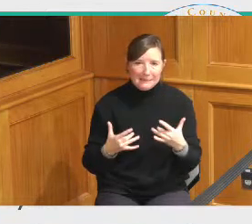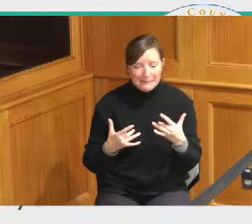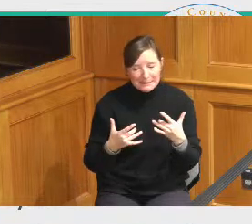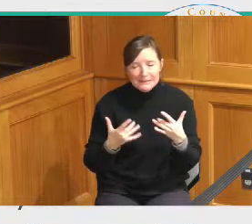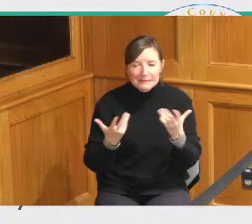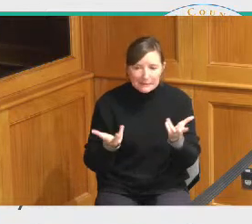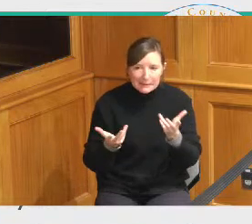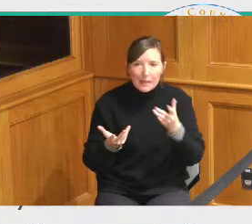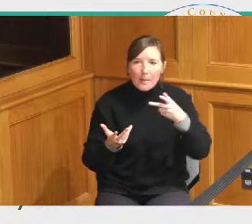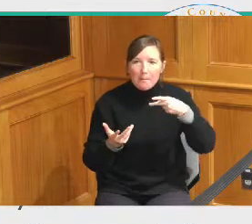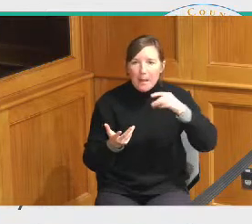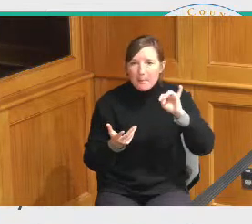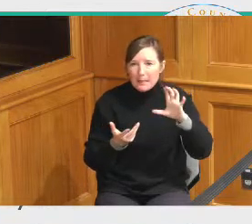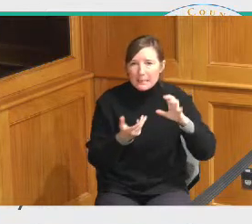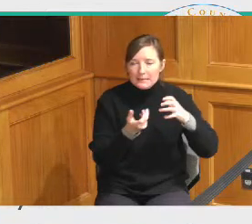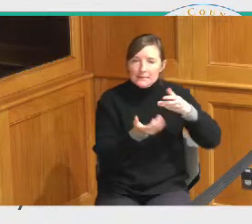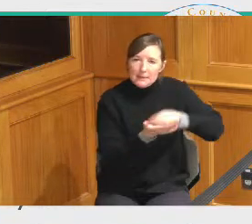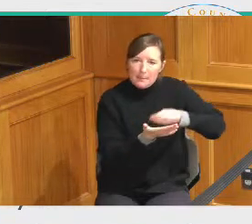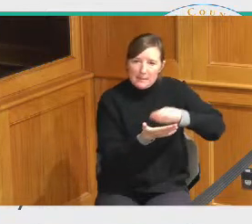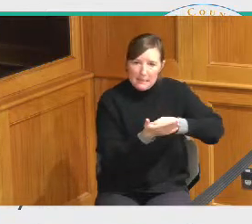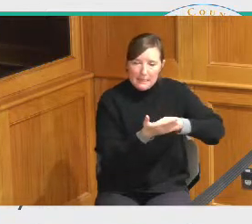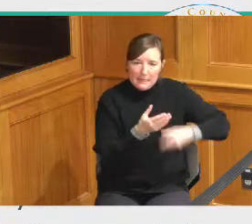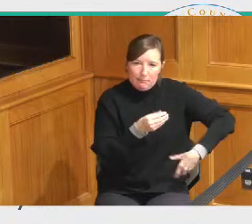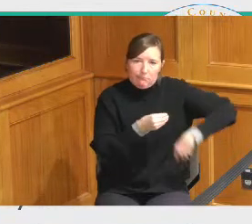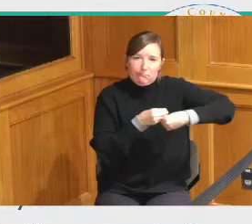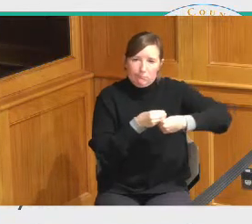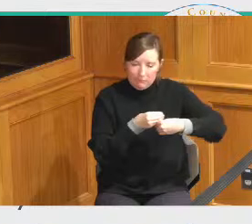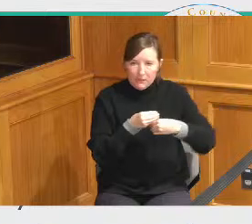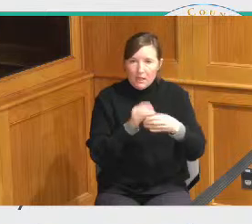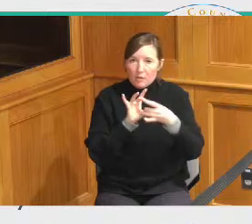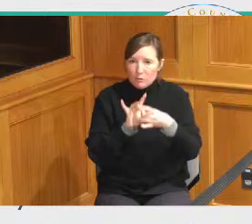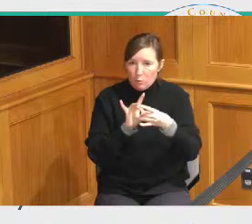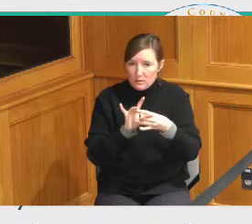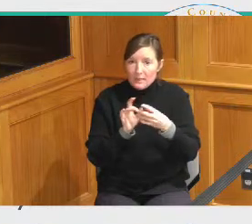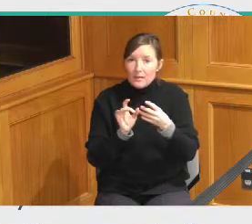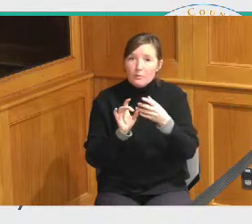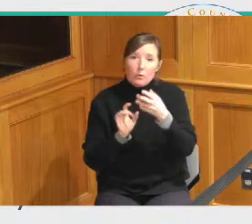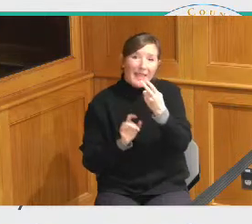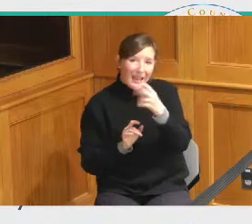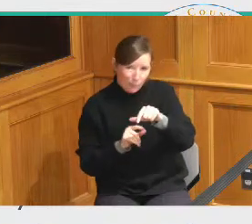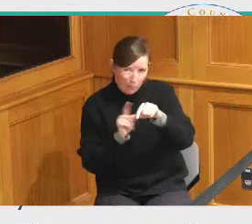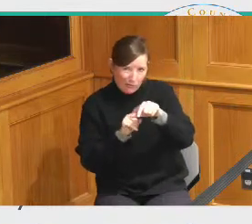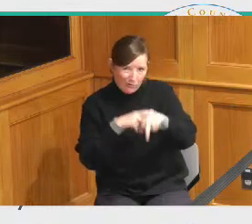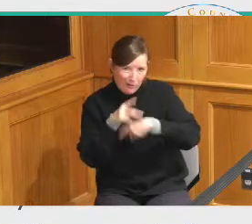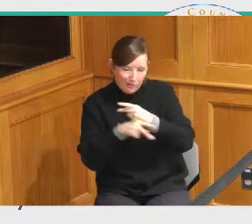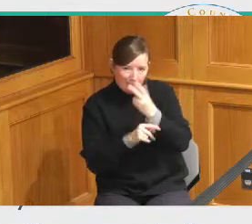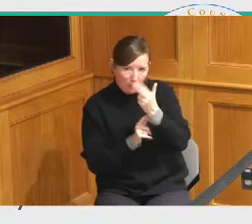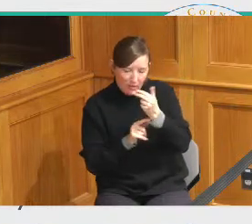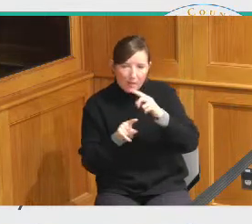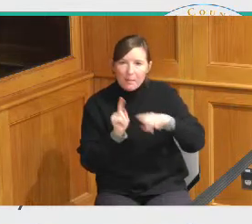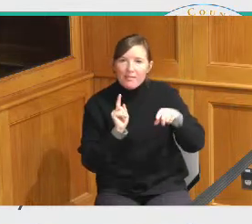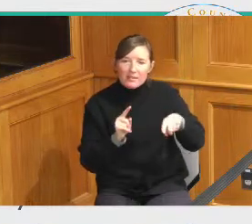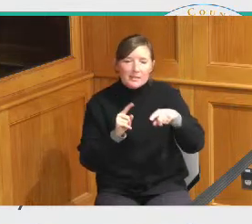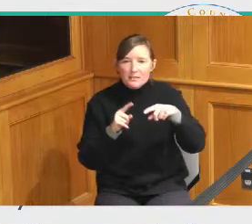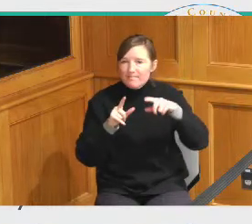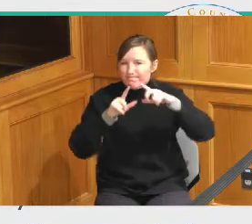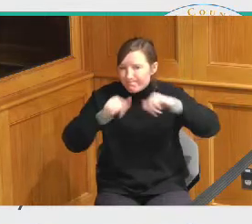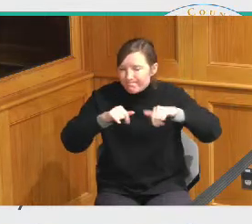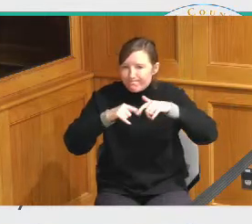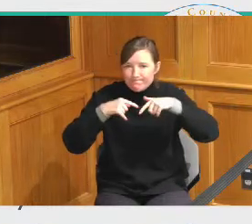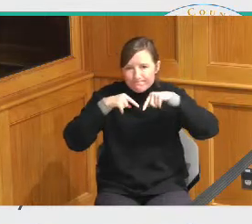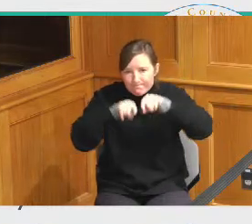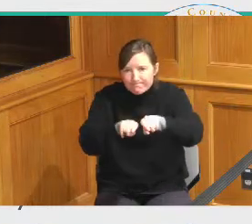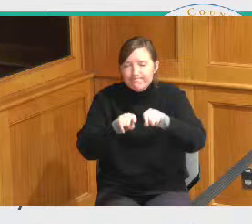a public subsidy associated with headquarter hotels, but in this case, it is really synergistic with the